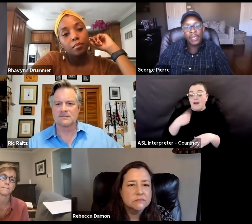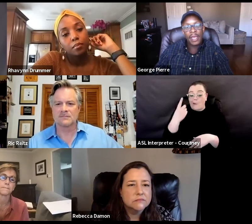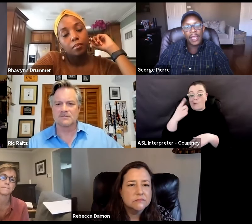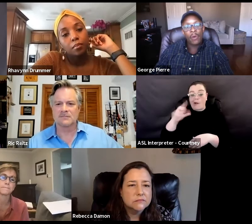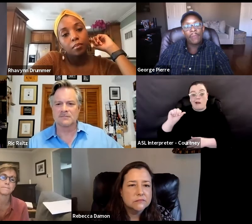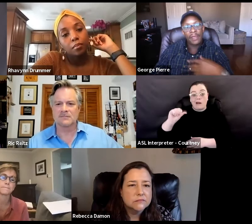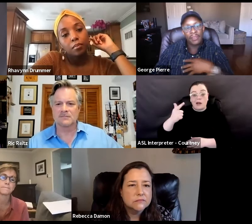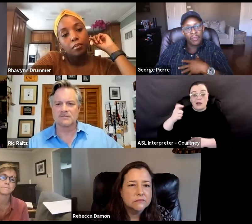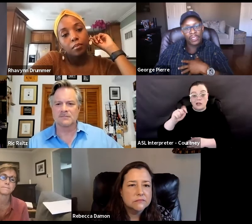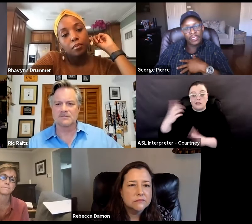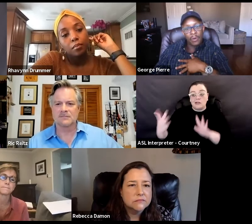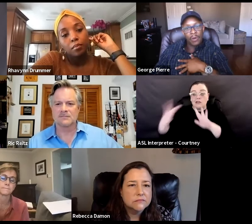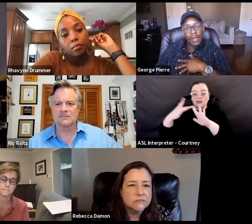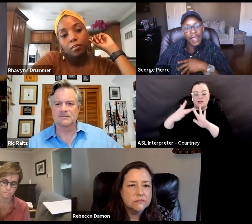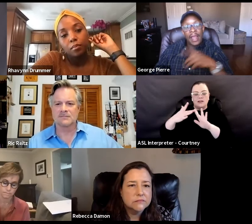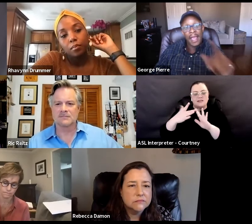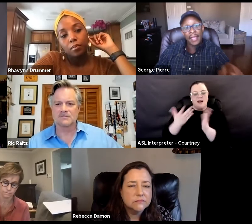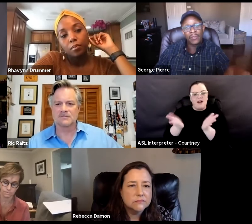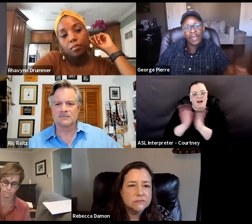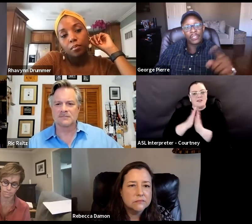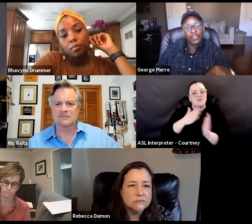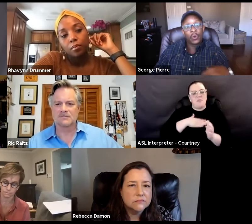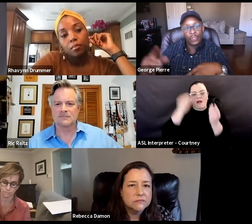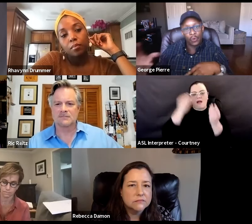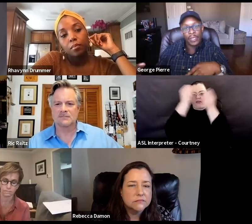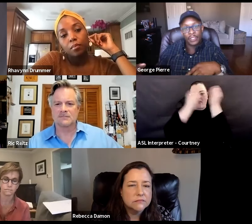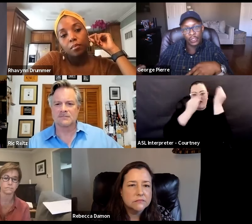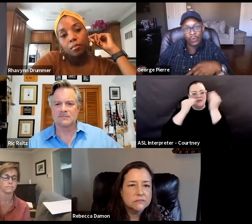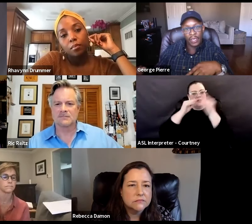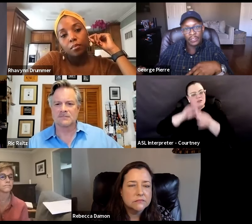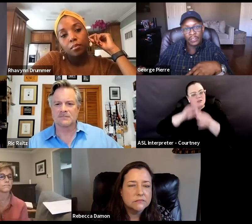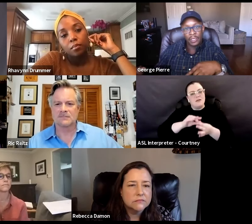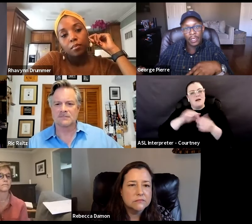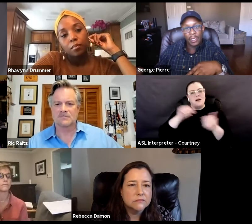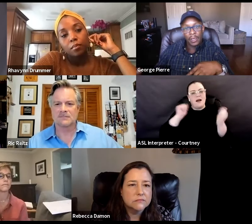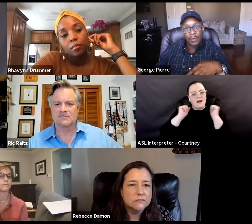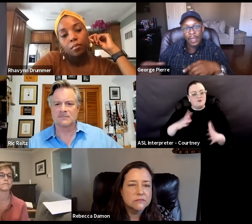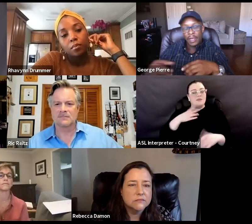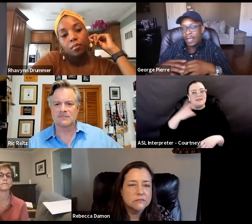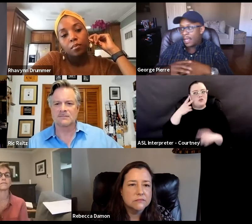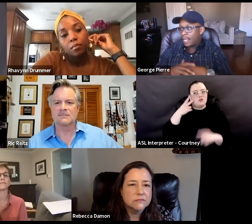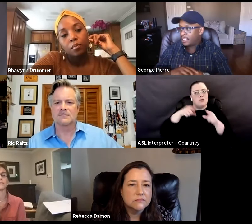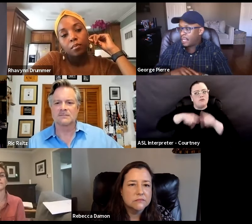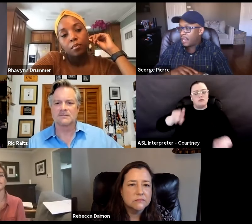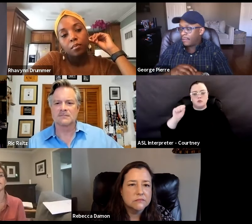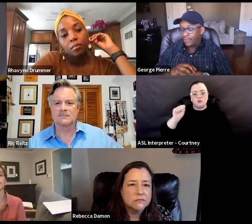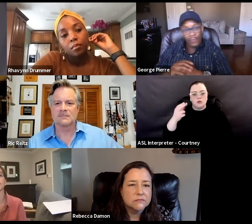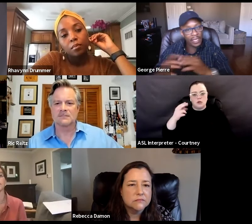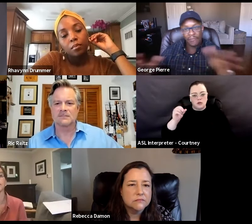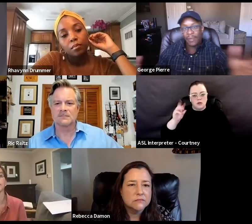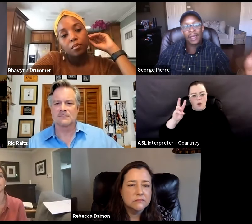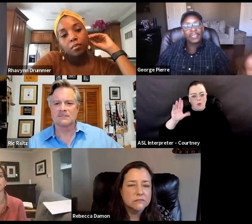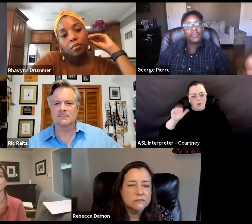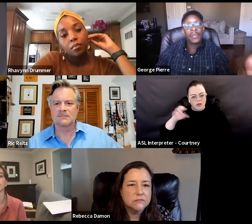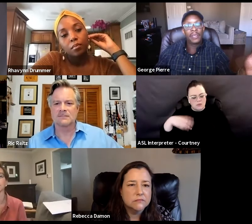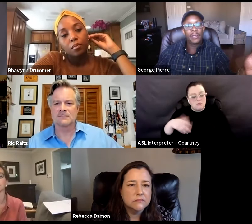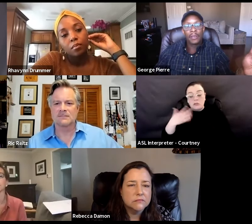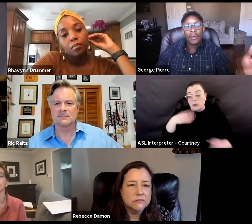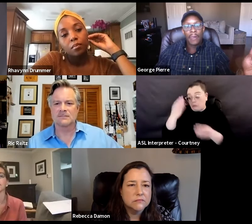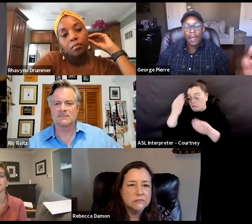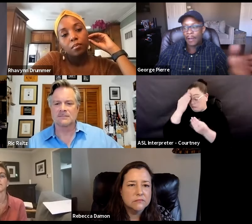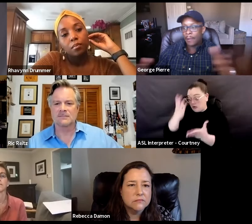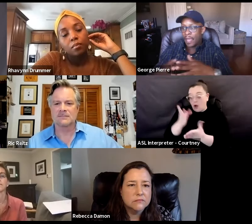to me and they wanted my thoughts on an actor that I saw during a showcase, right? And I said, I gave them my honest